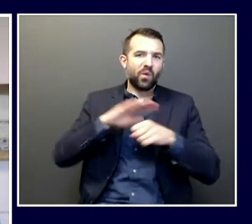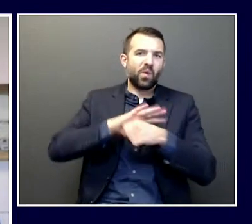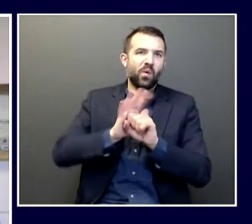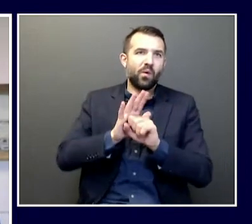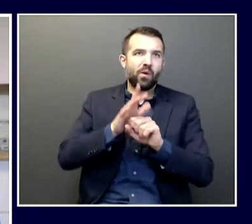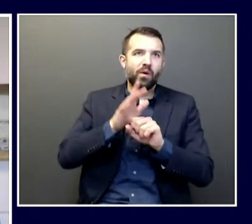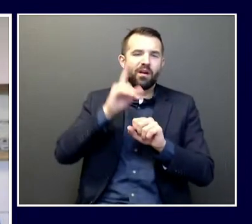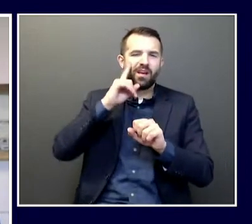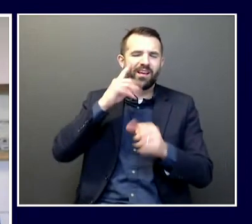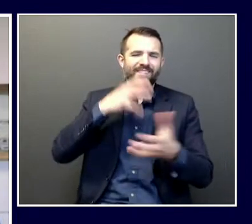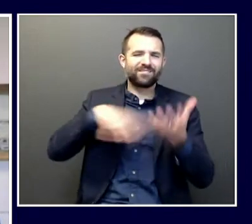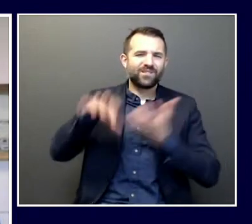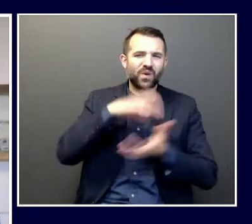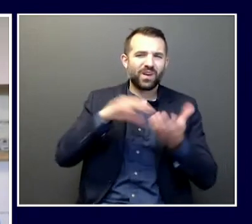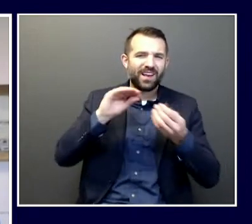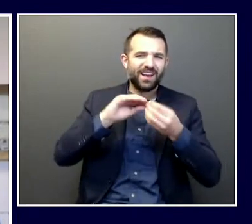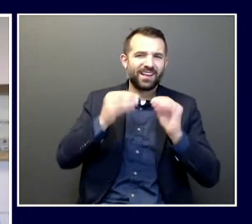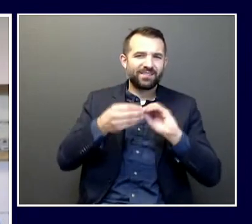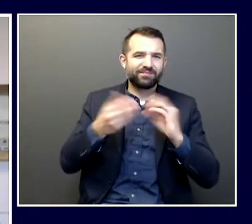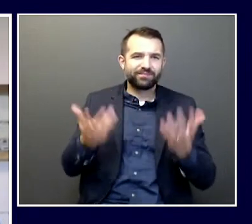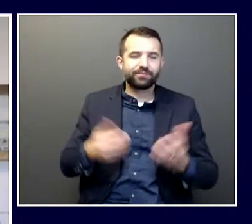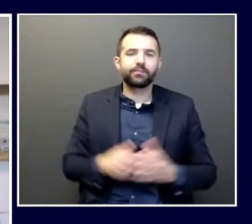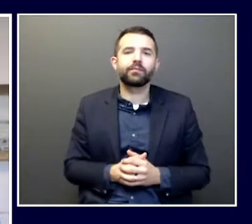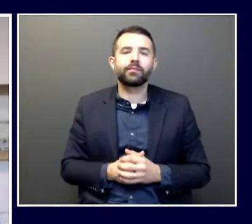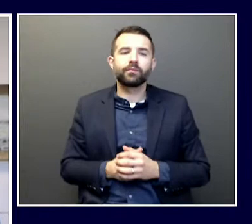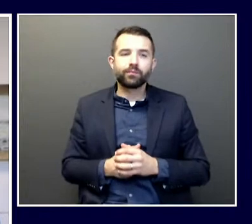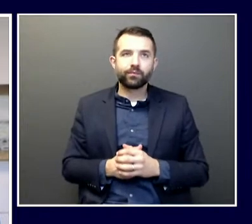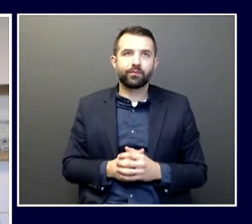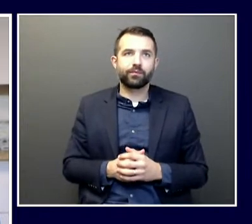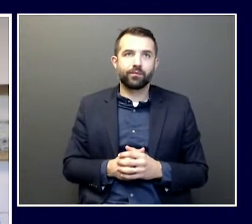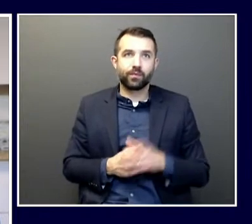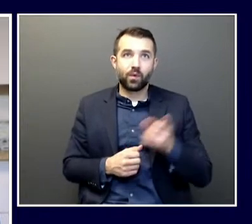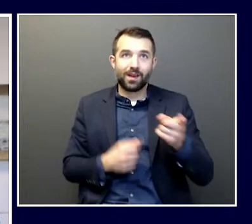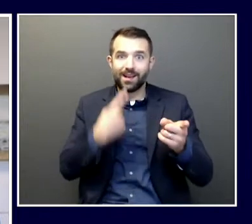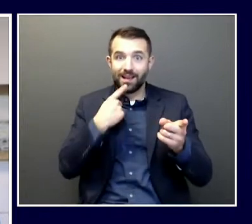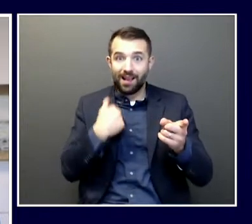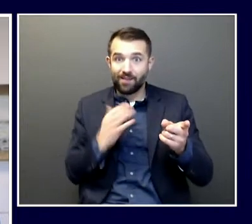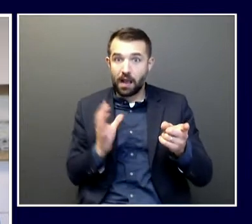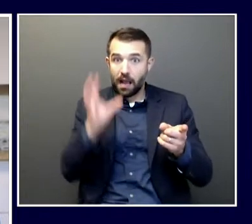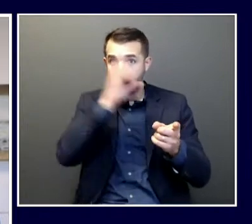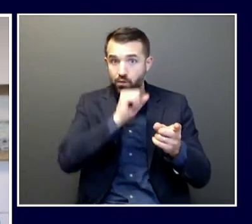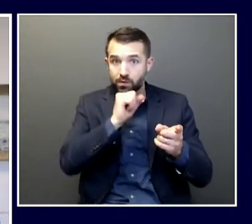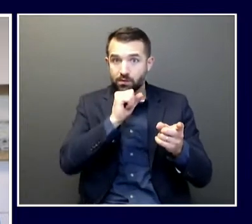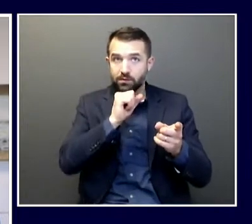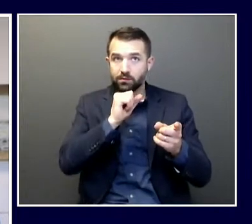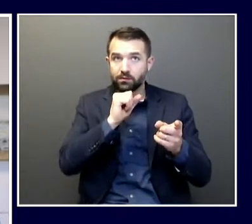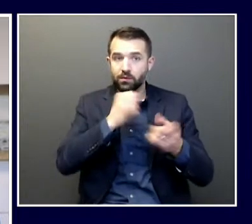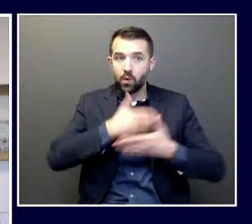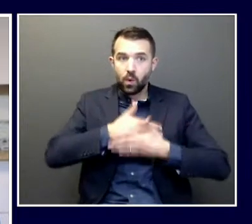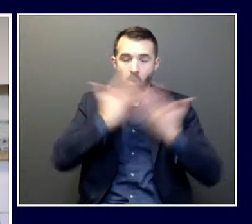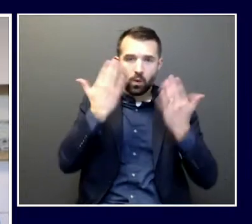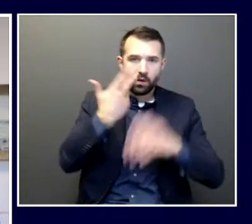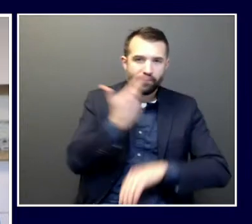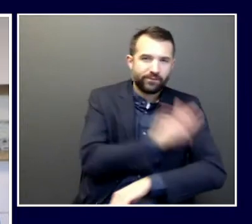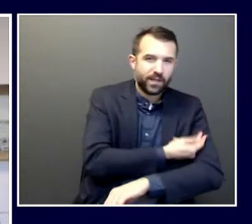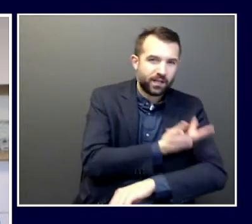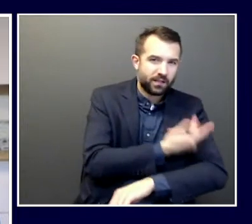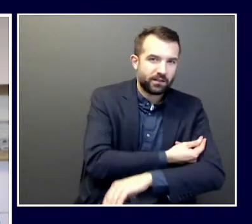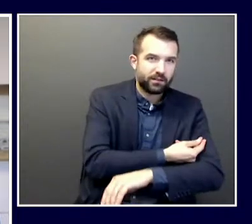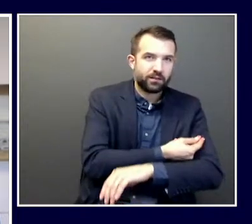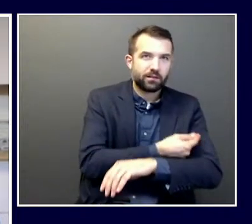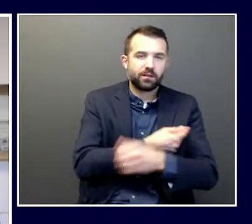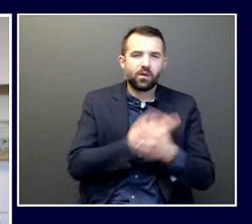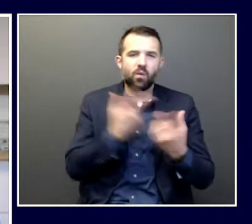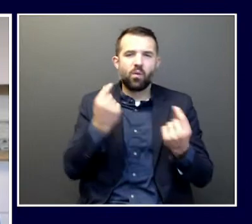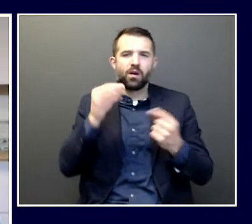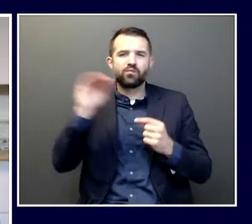than the official statistics. So is there any estimate for the unvaccinated population, what percentage of them have